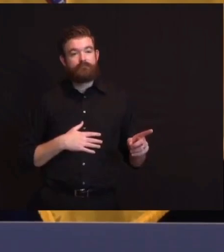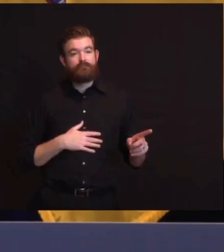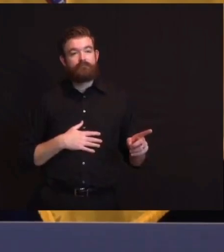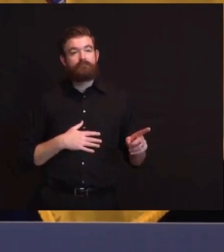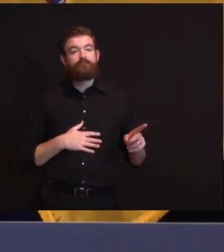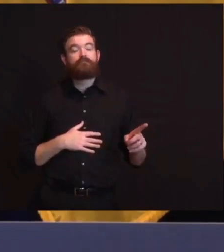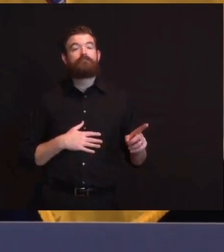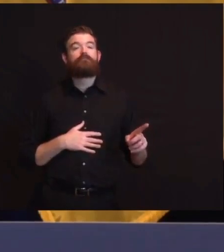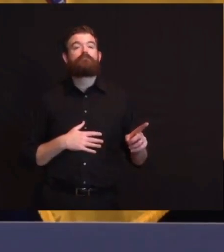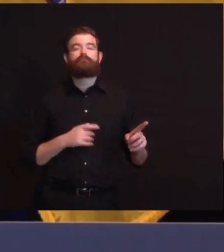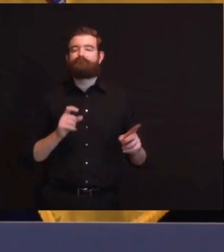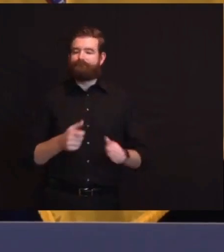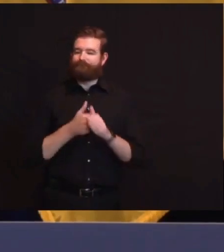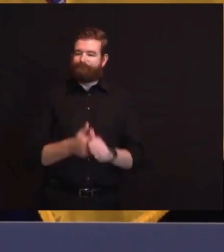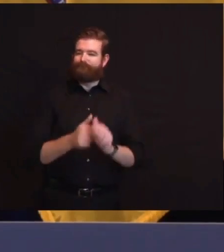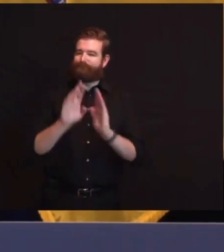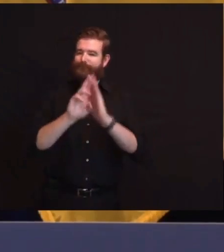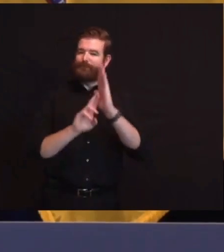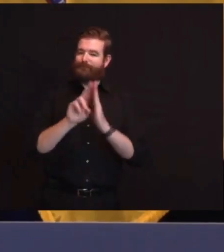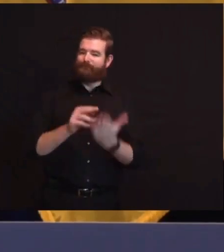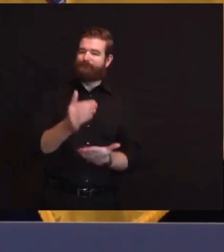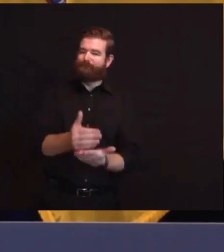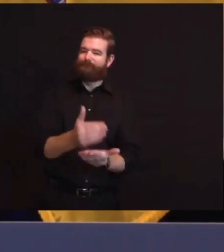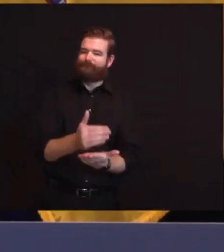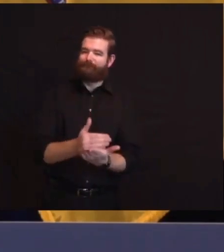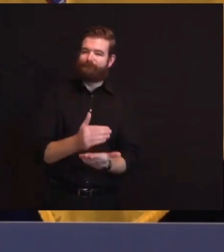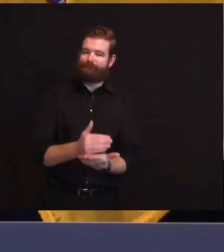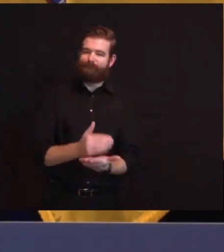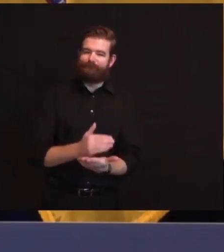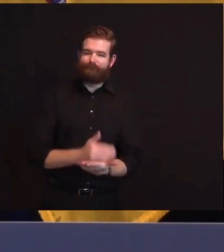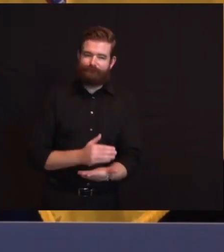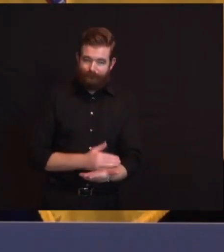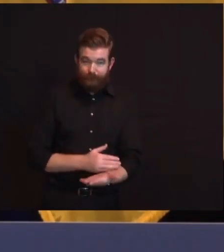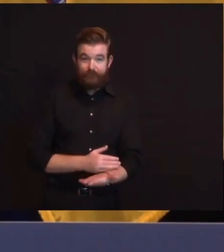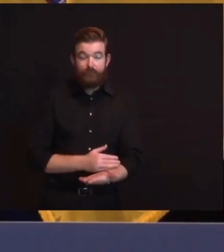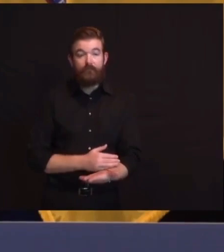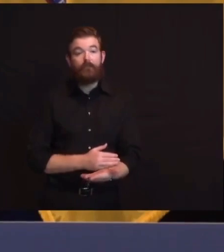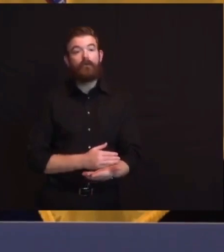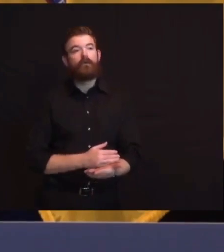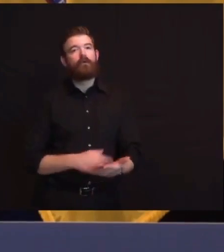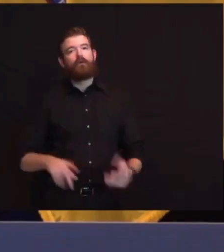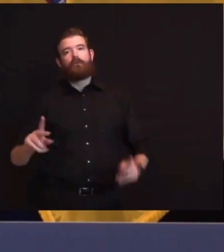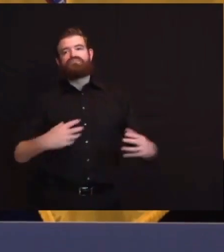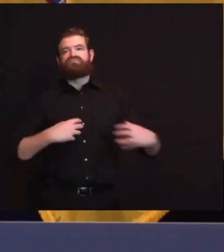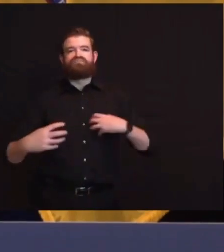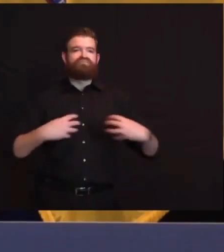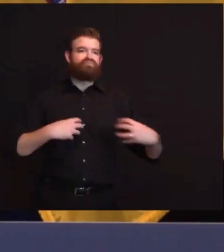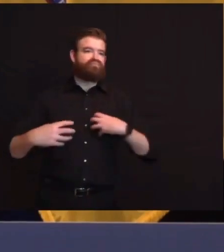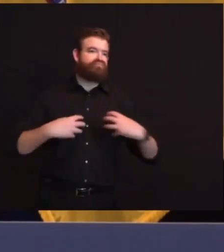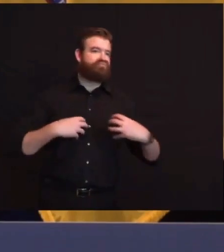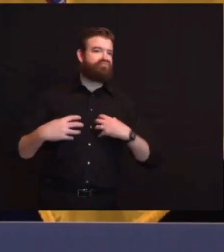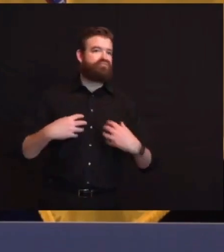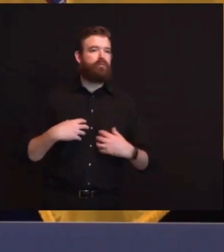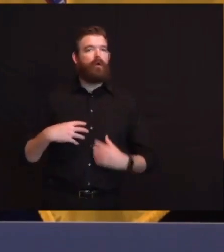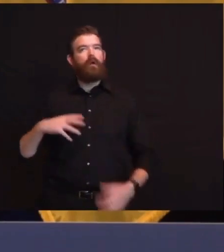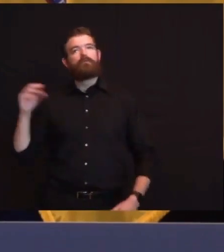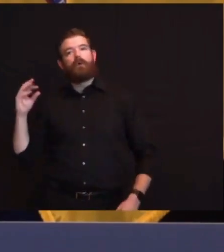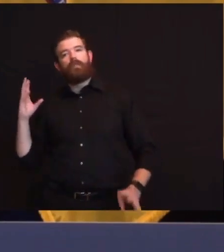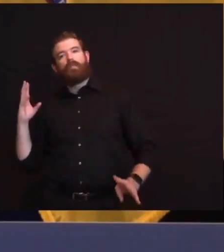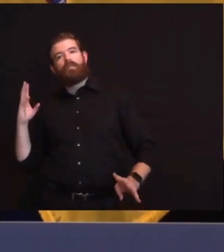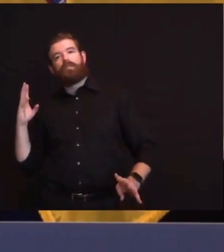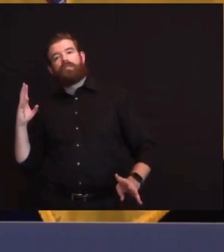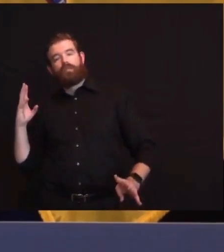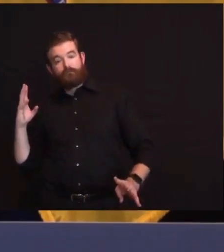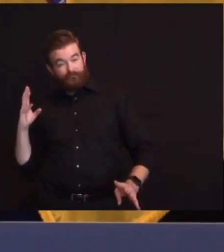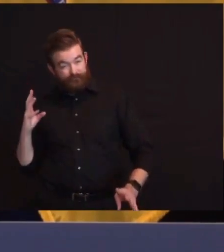remember, while there are lots of noise, and there should be, by the way, around people being outside, a big part of that